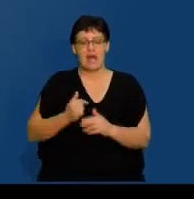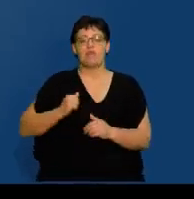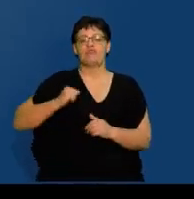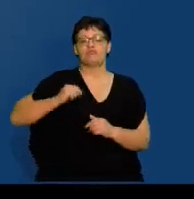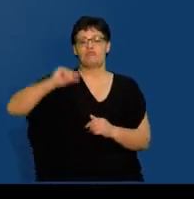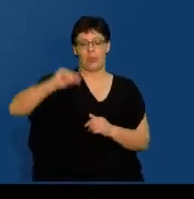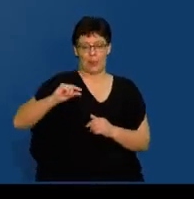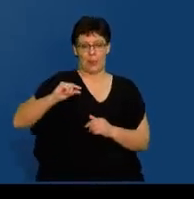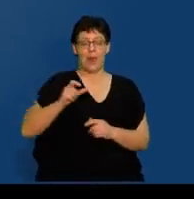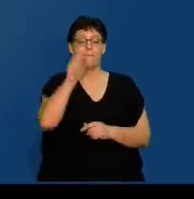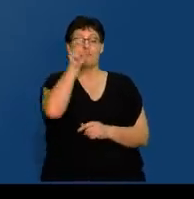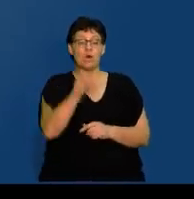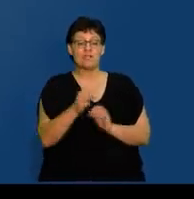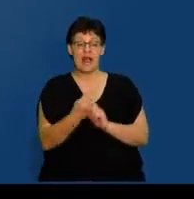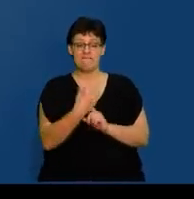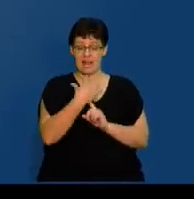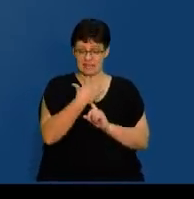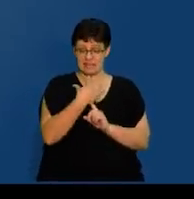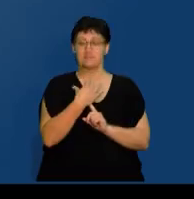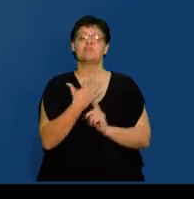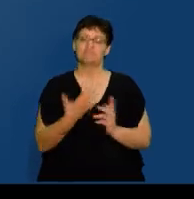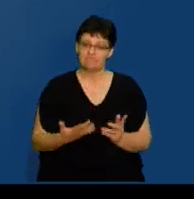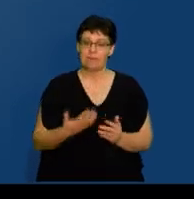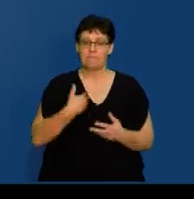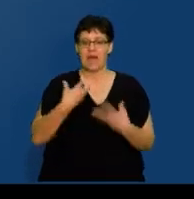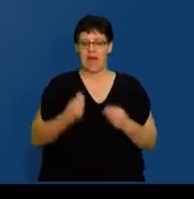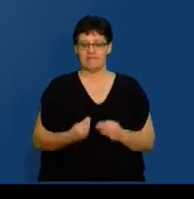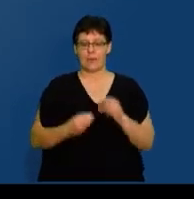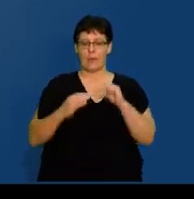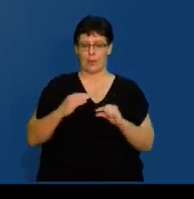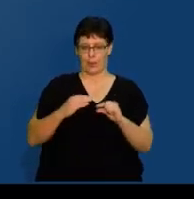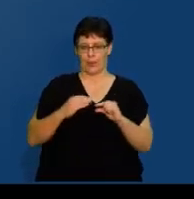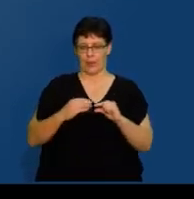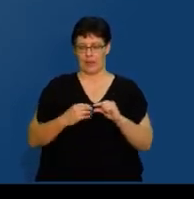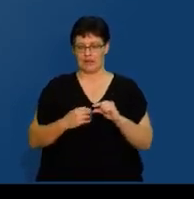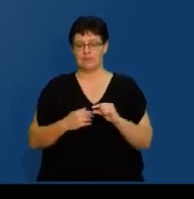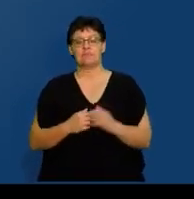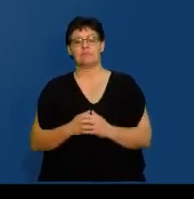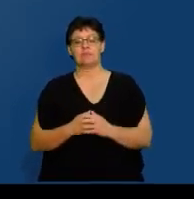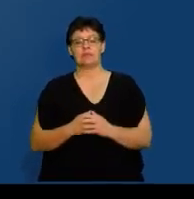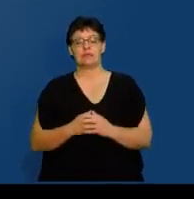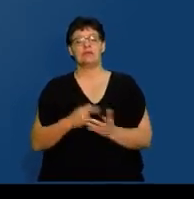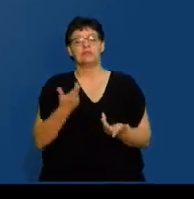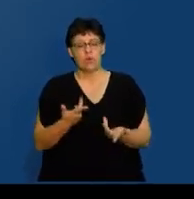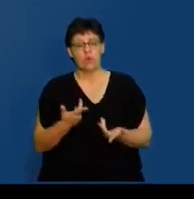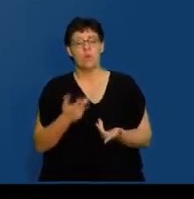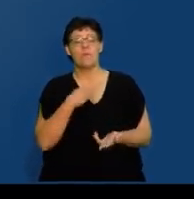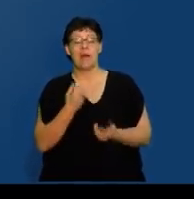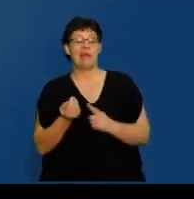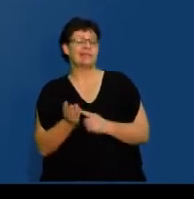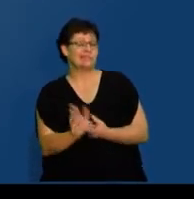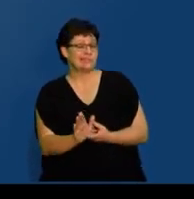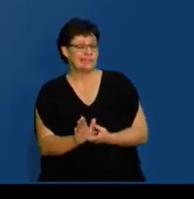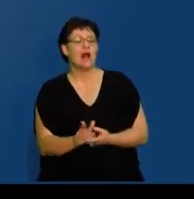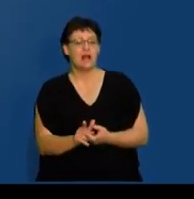that individuals that are affected will have the recessive allele. As I mentioned, when we indicate the